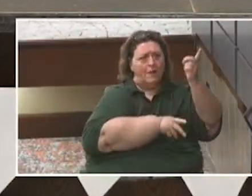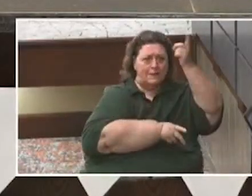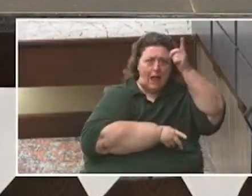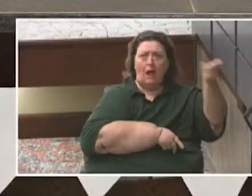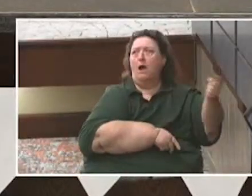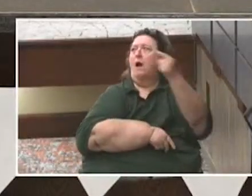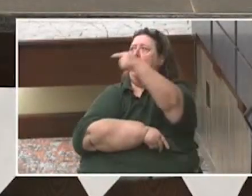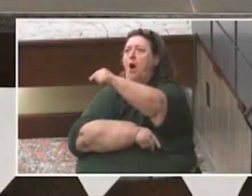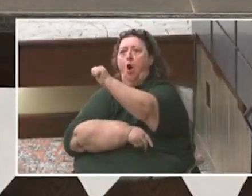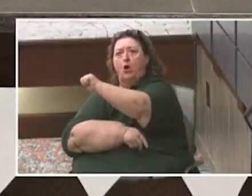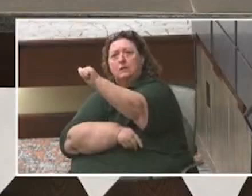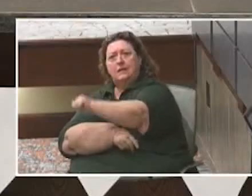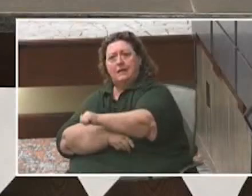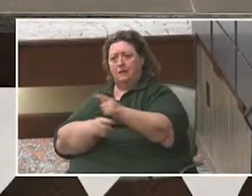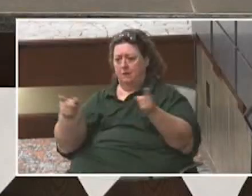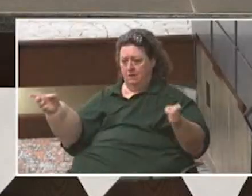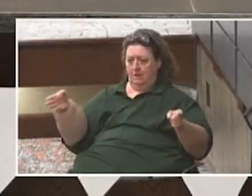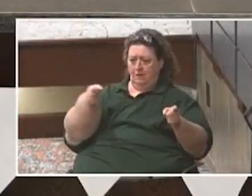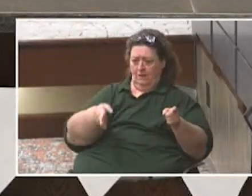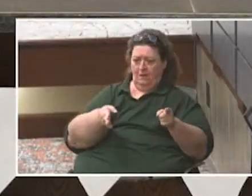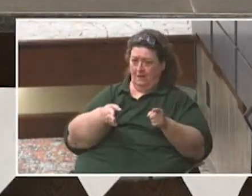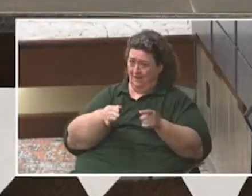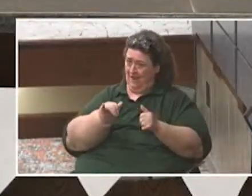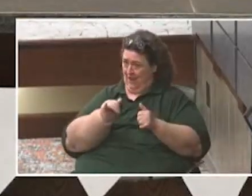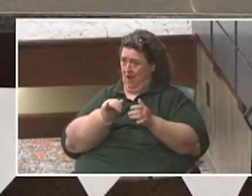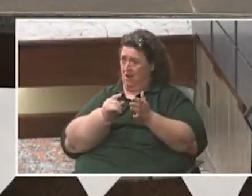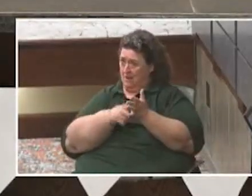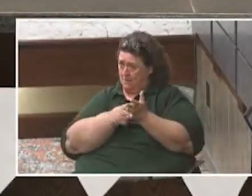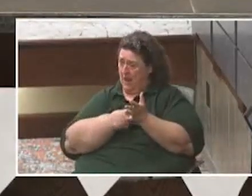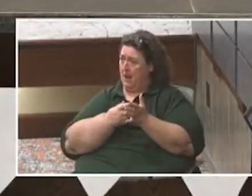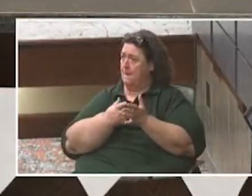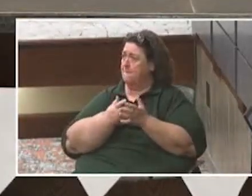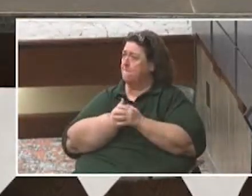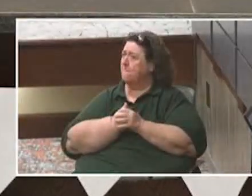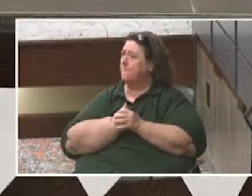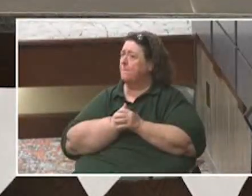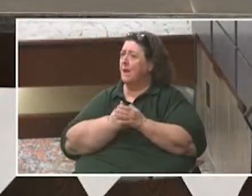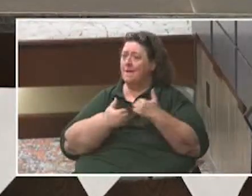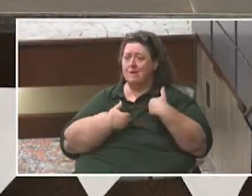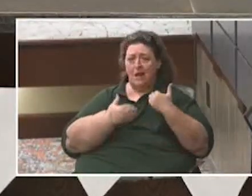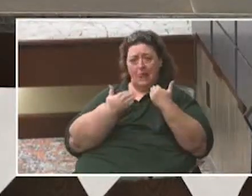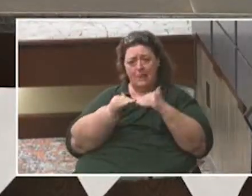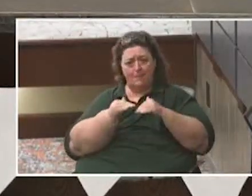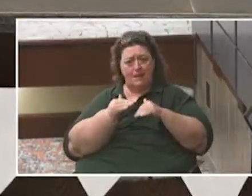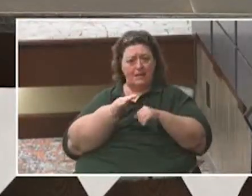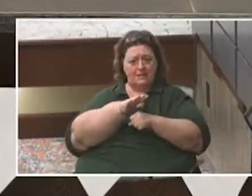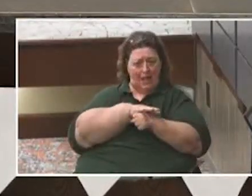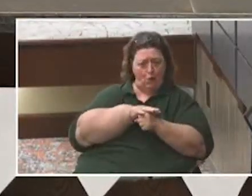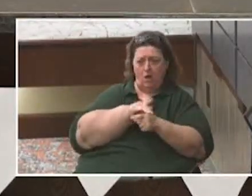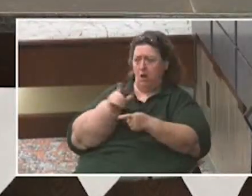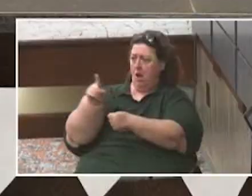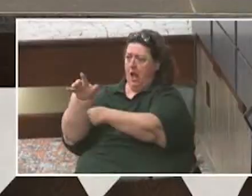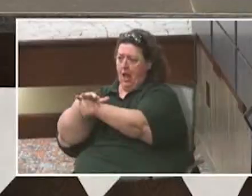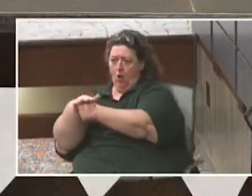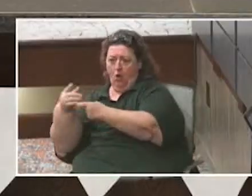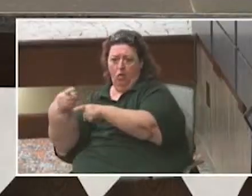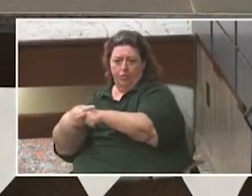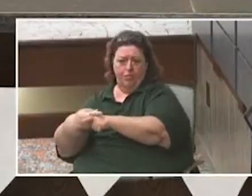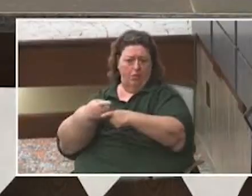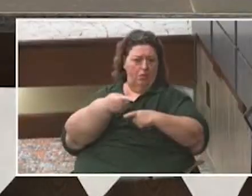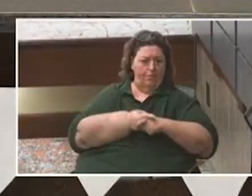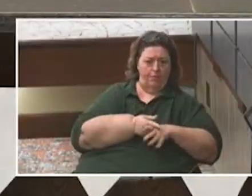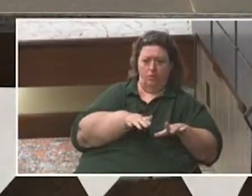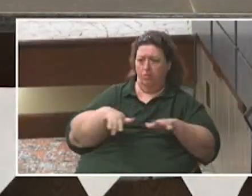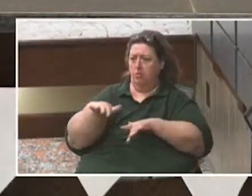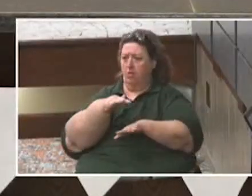and Austin, do you also hit like blackout territories and that? I can only imagine it's got to be hard. So that's why I was so